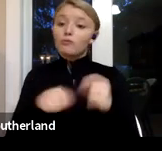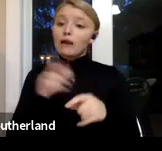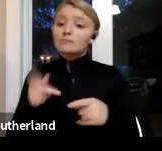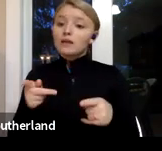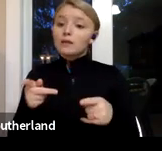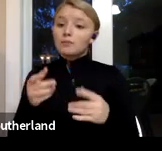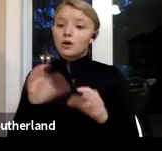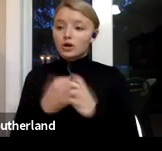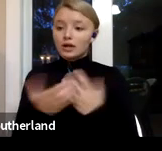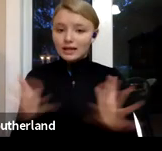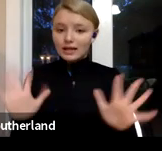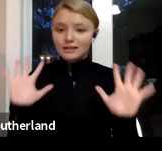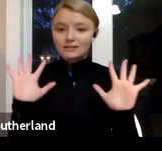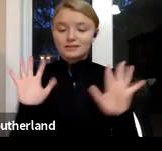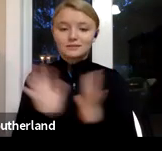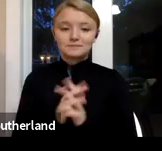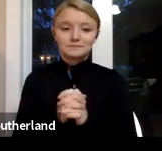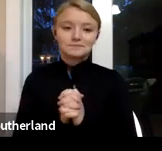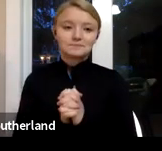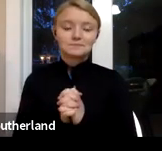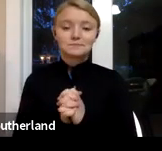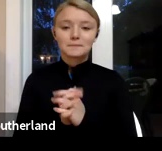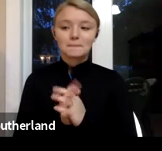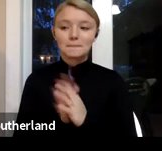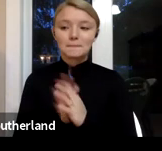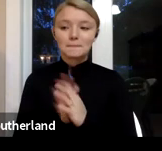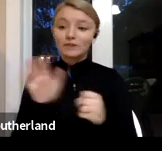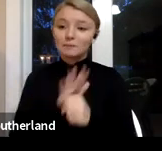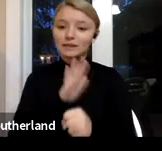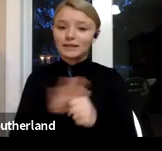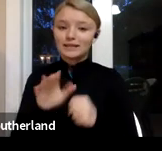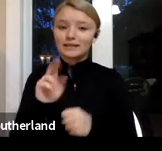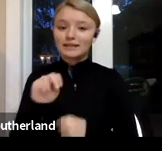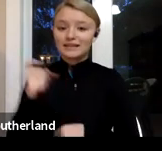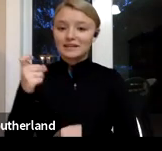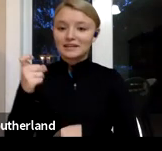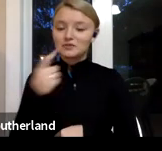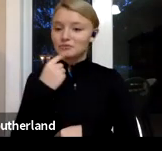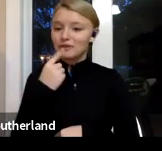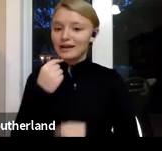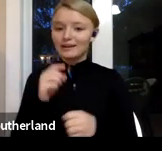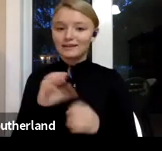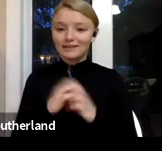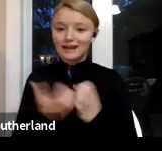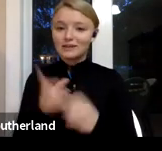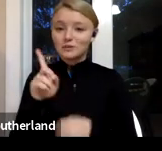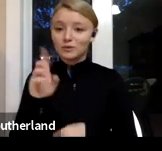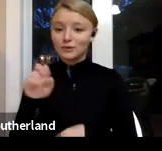class. So you have completed Ningxia Red 103.